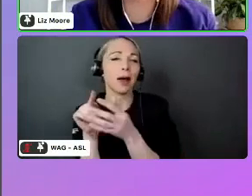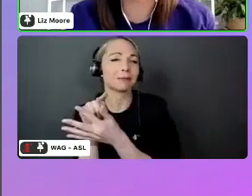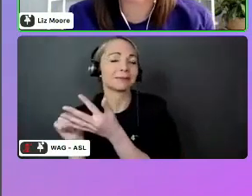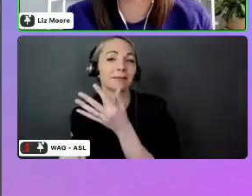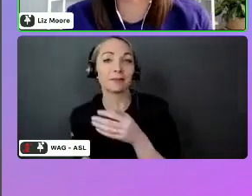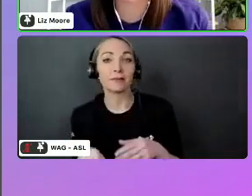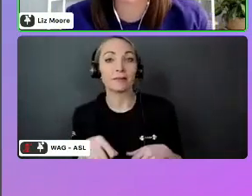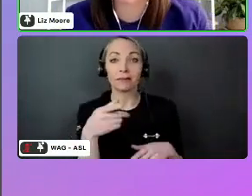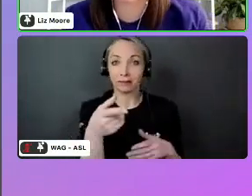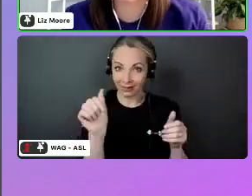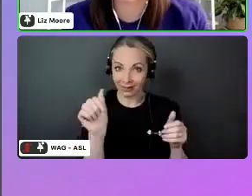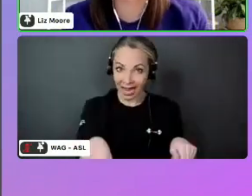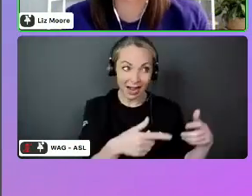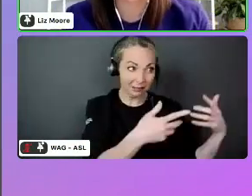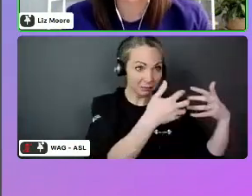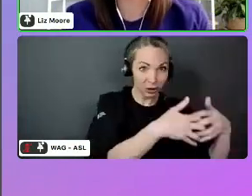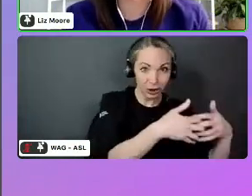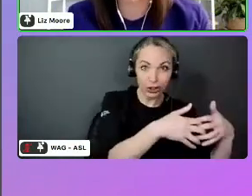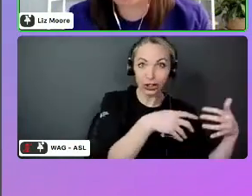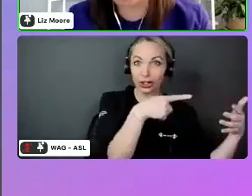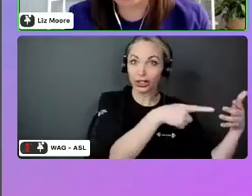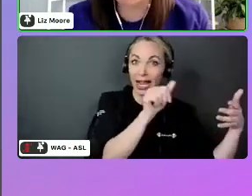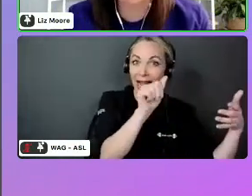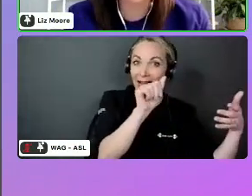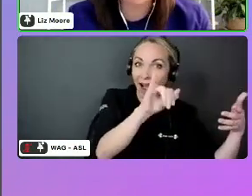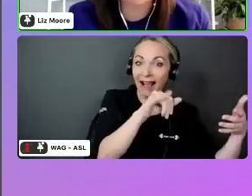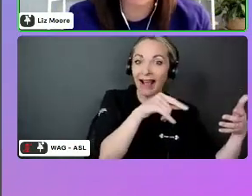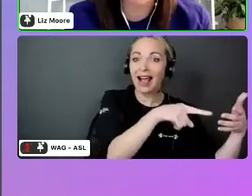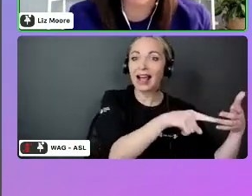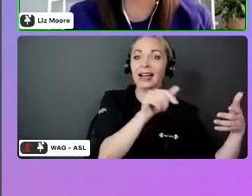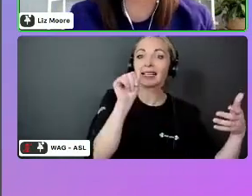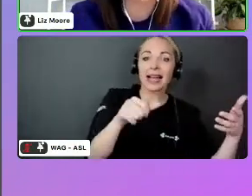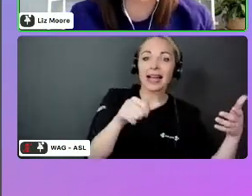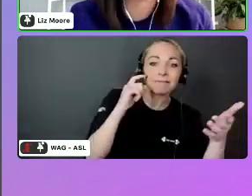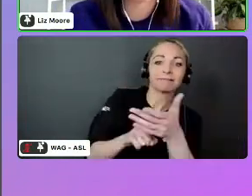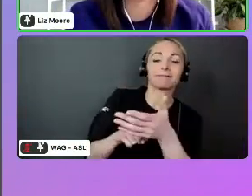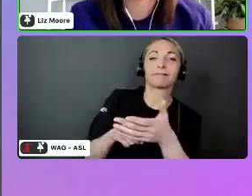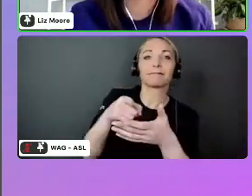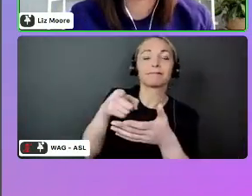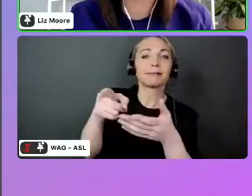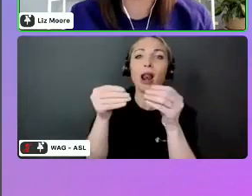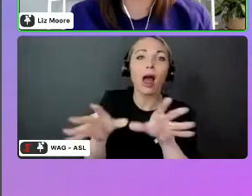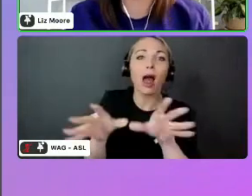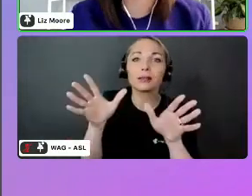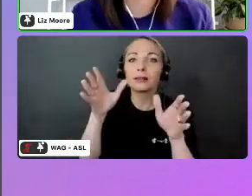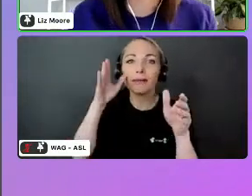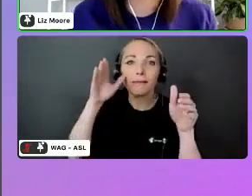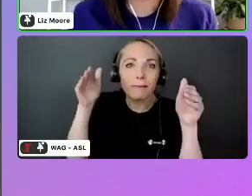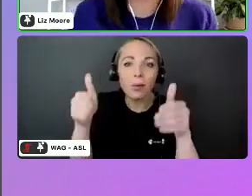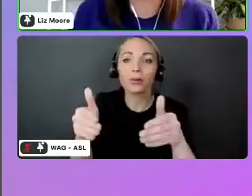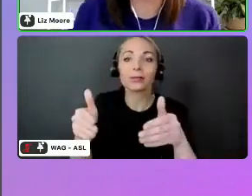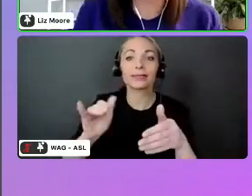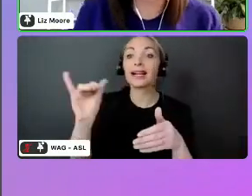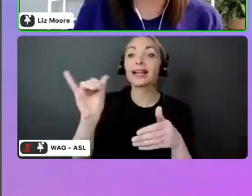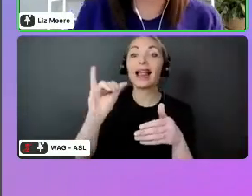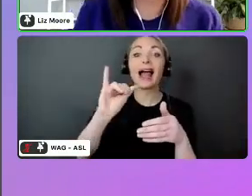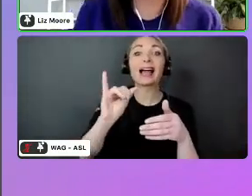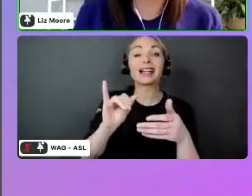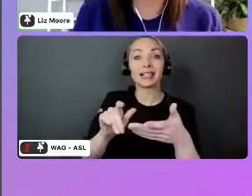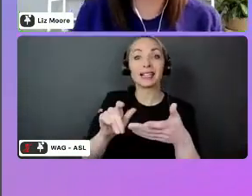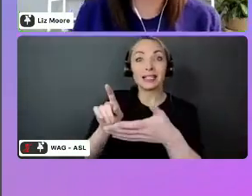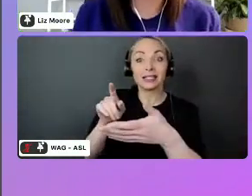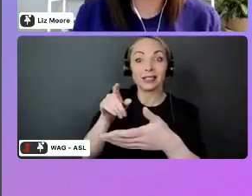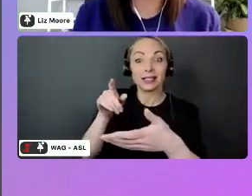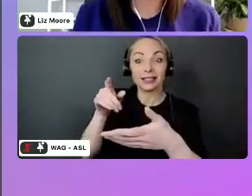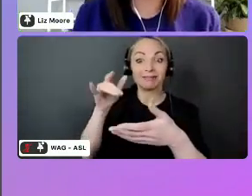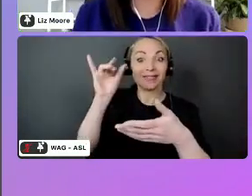lost focus issues, such as not returning to a trigger button after a dialogue is closed, etc.? So